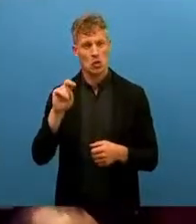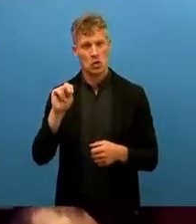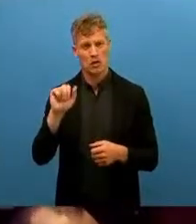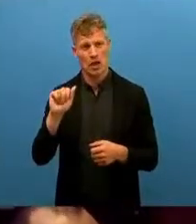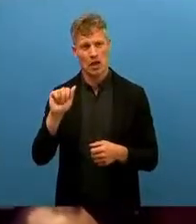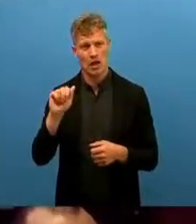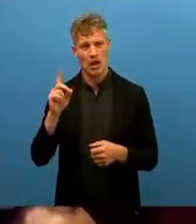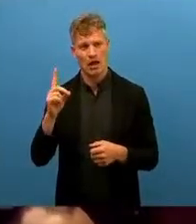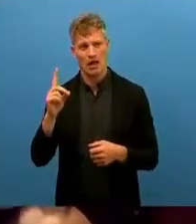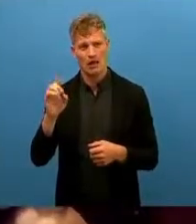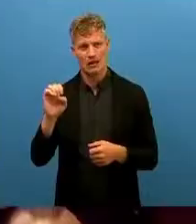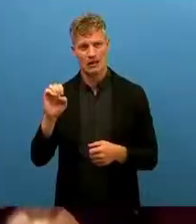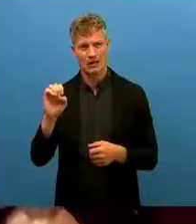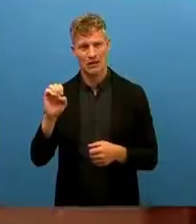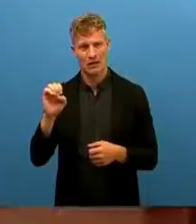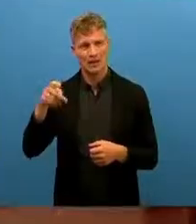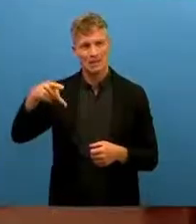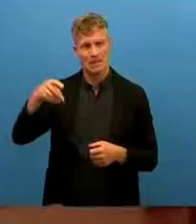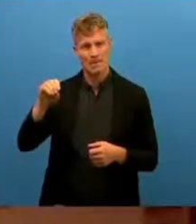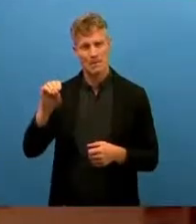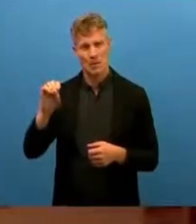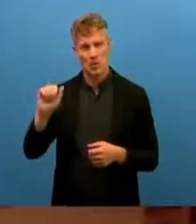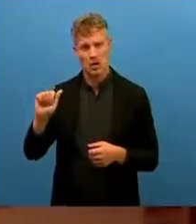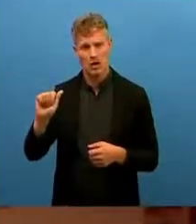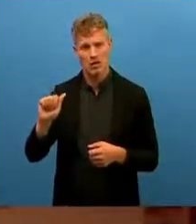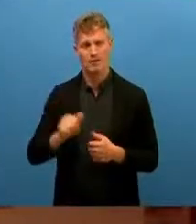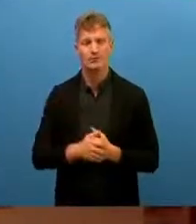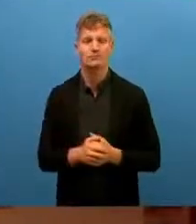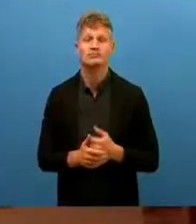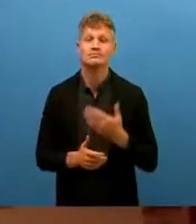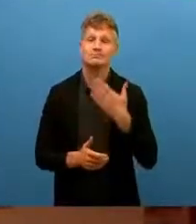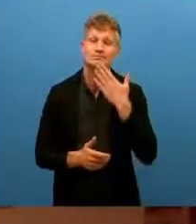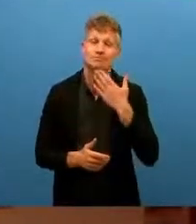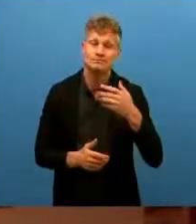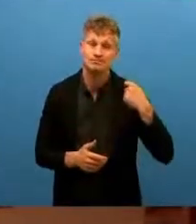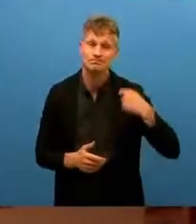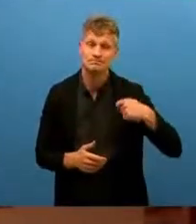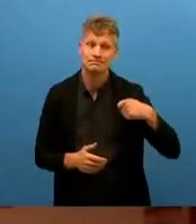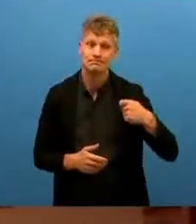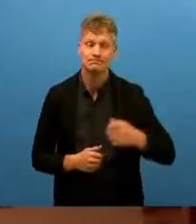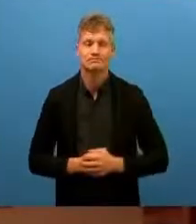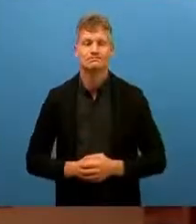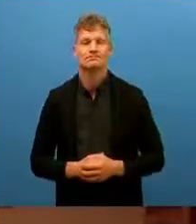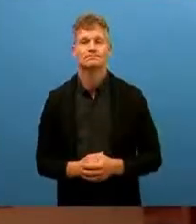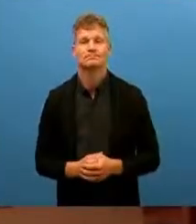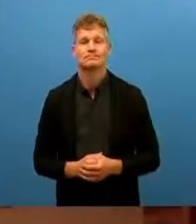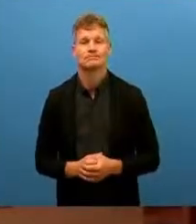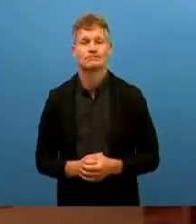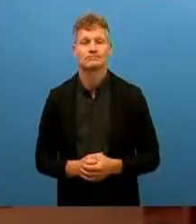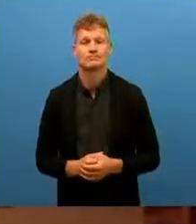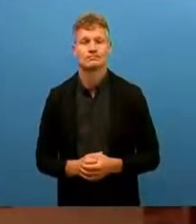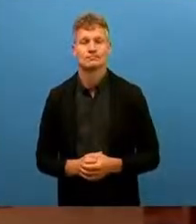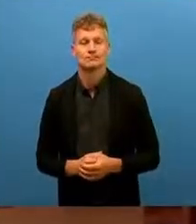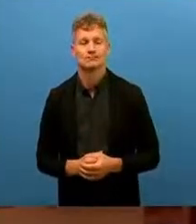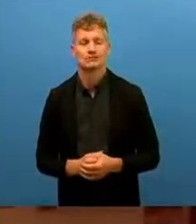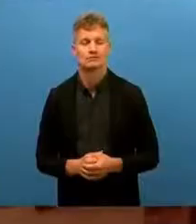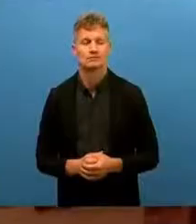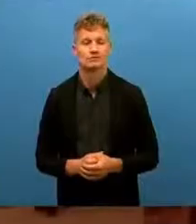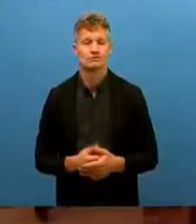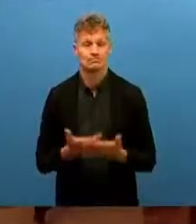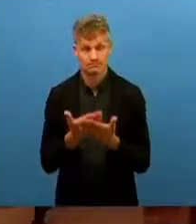You have the floor. Gracias, señora presidenta. Thank you, Chair,